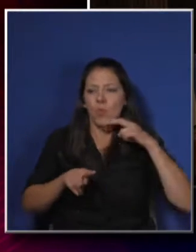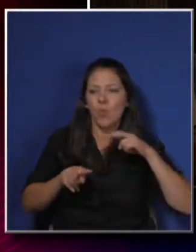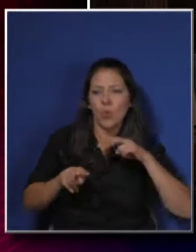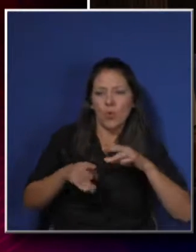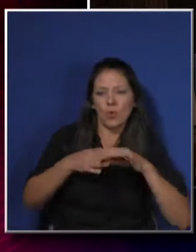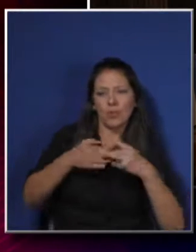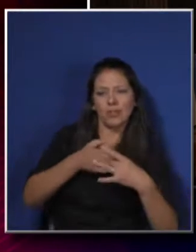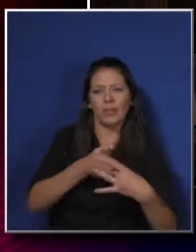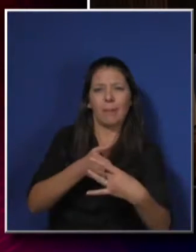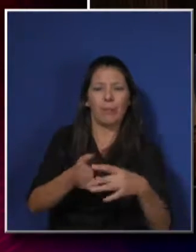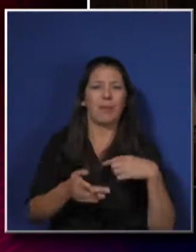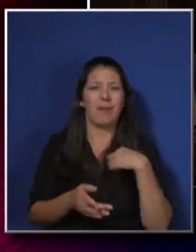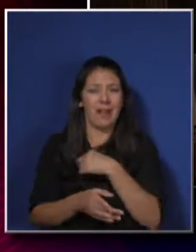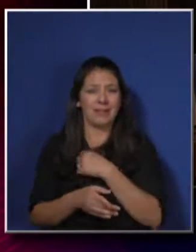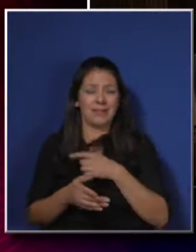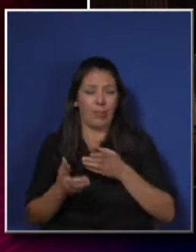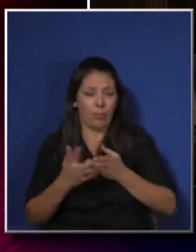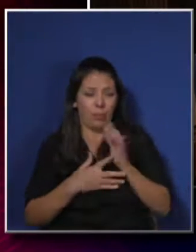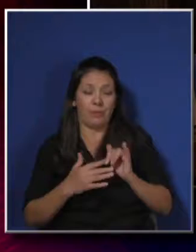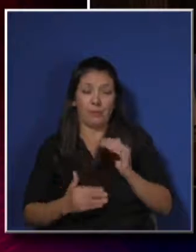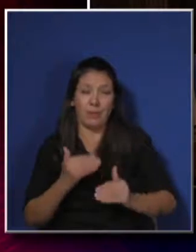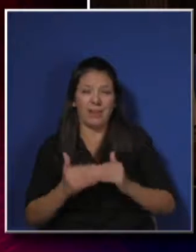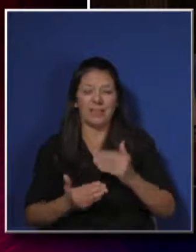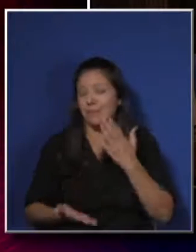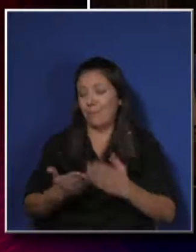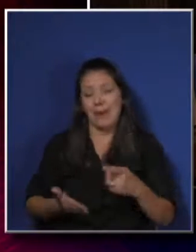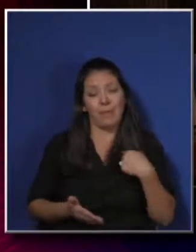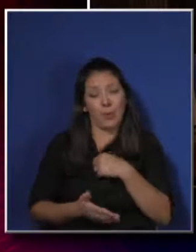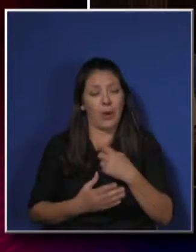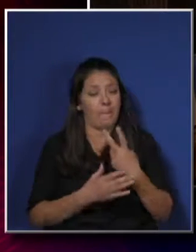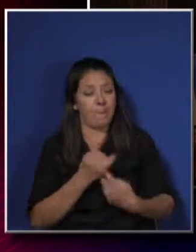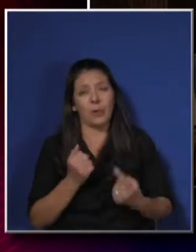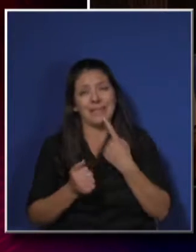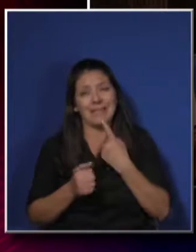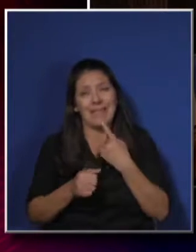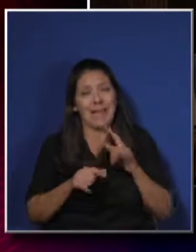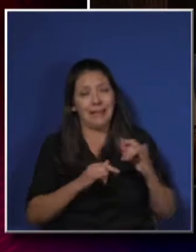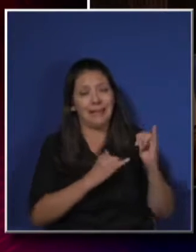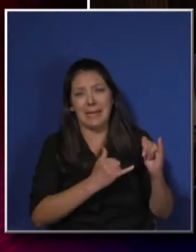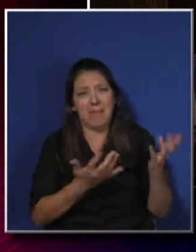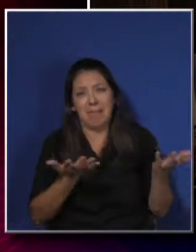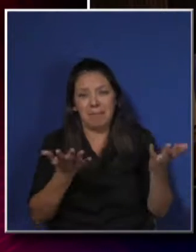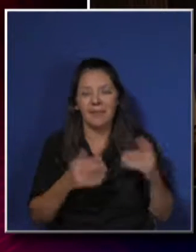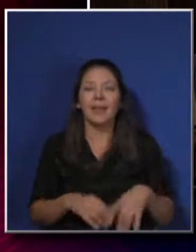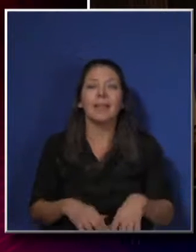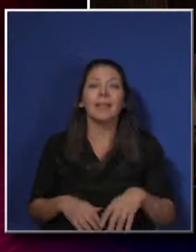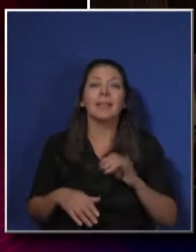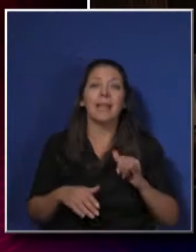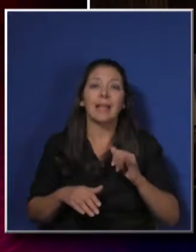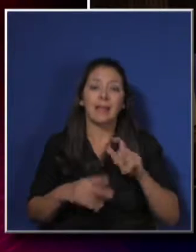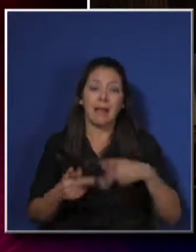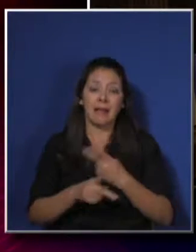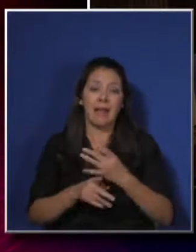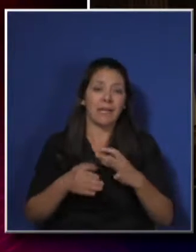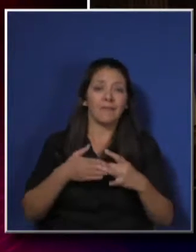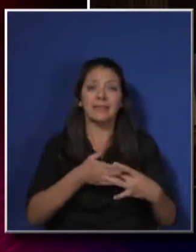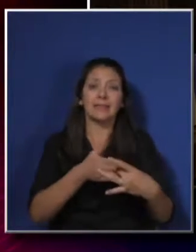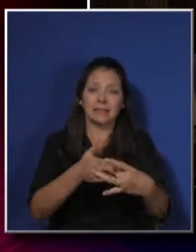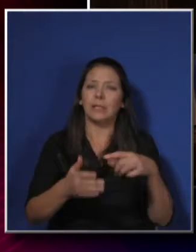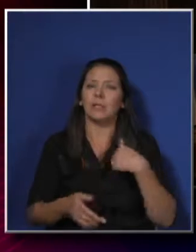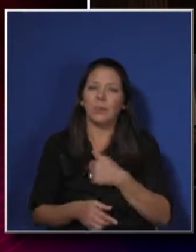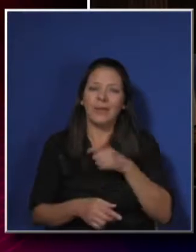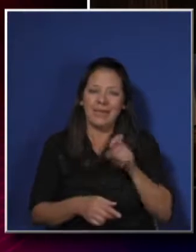process. Does that make sense? I mean, are we saying the same thing? Is my question. I think so, yeah. I mean, the facilitation, we need the facilitation